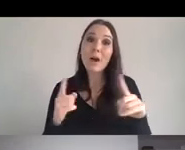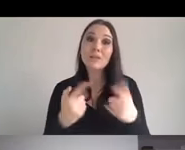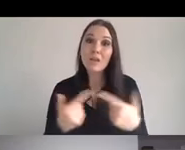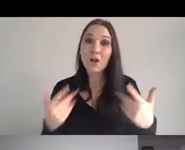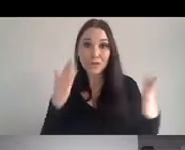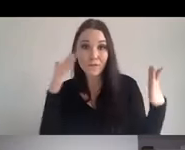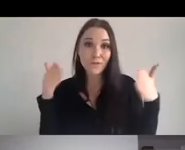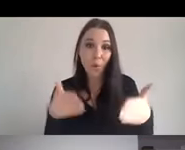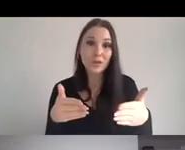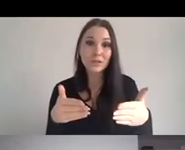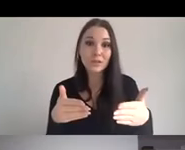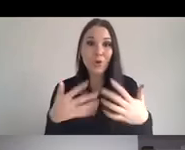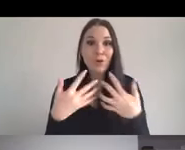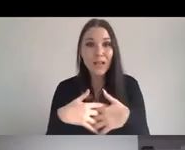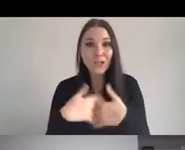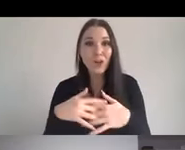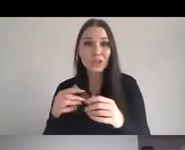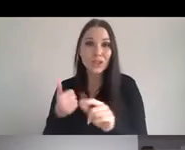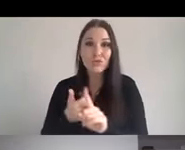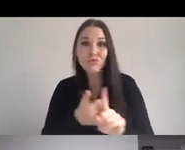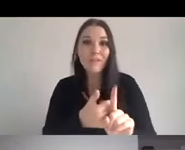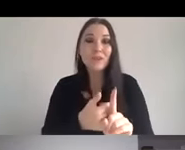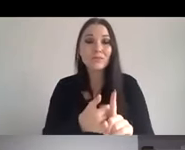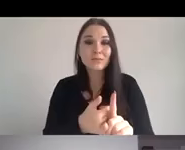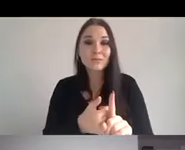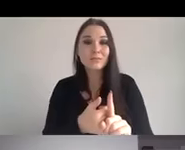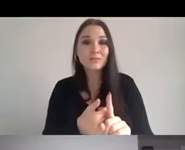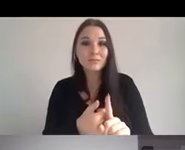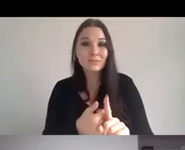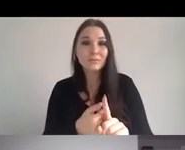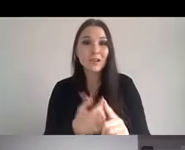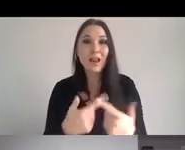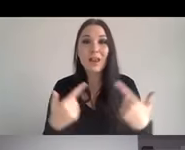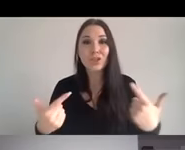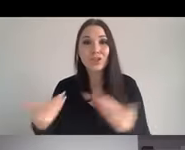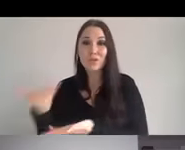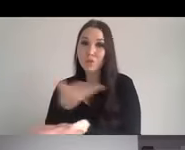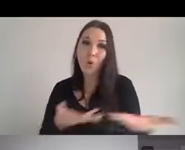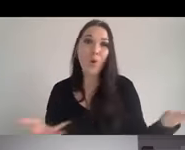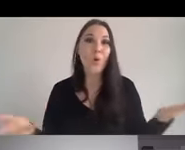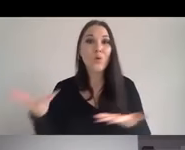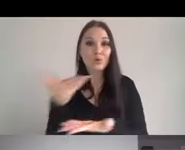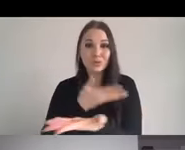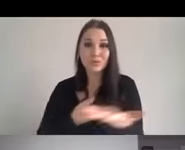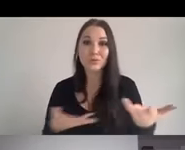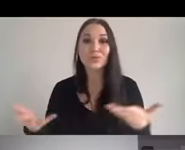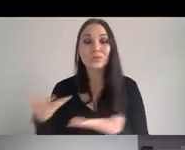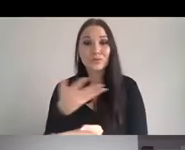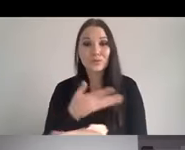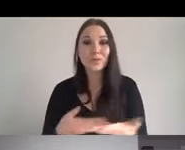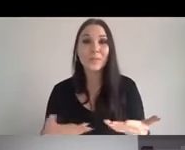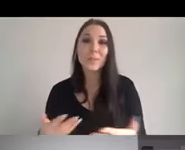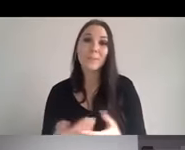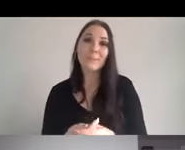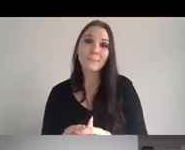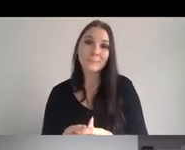technology and technology driven, but it was a long way, and we had to have lots of talks, and this was really, we have to